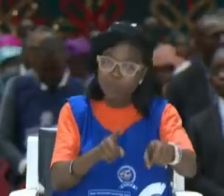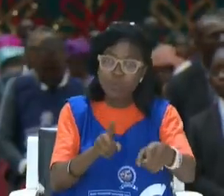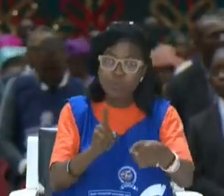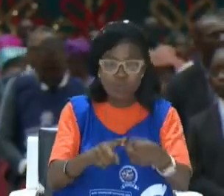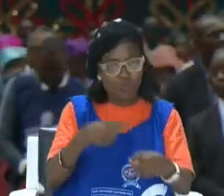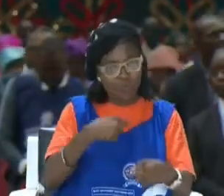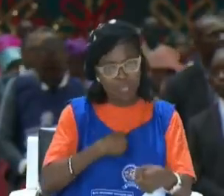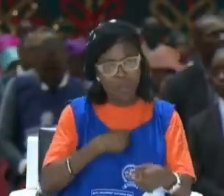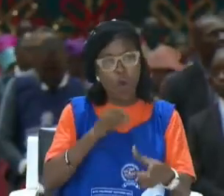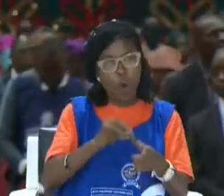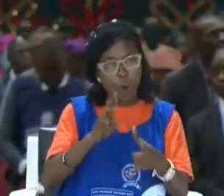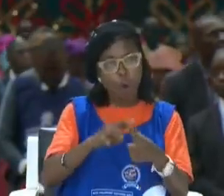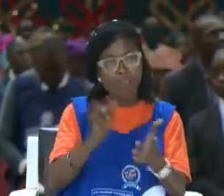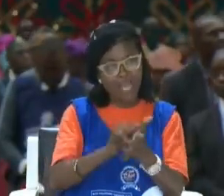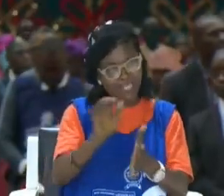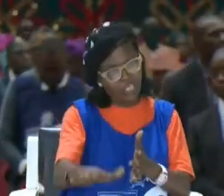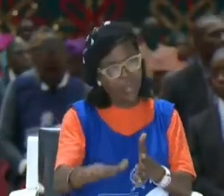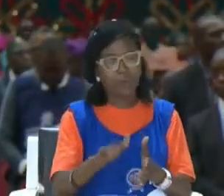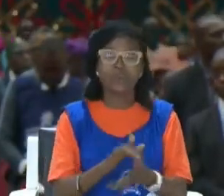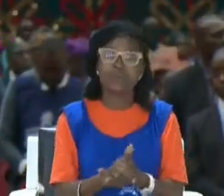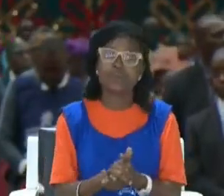of that child